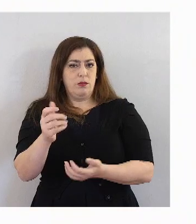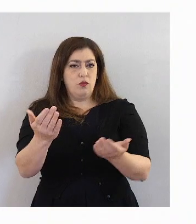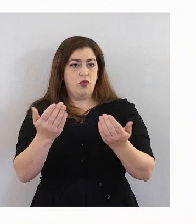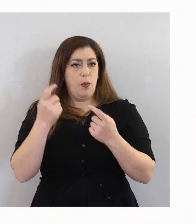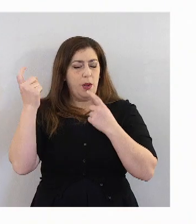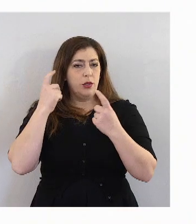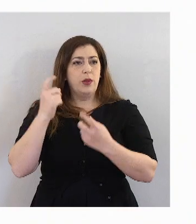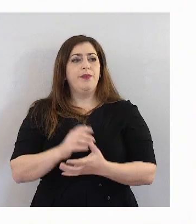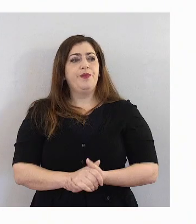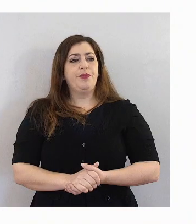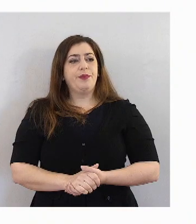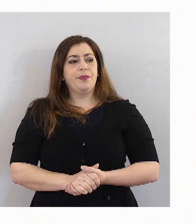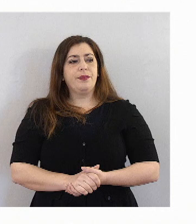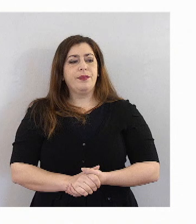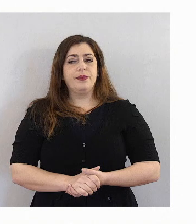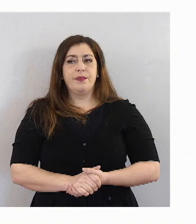As mentioned,